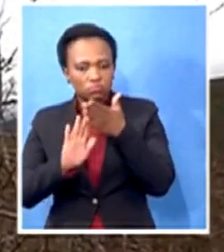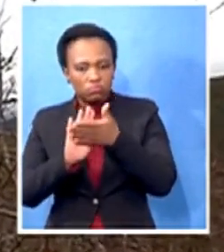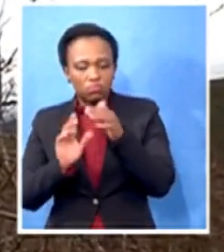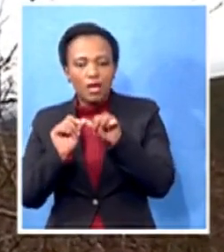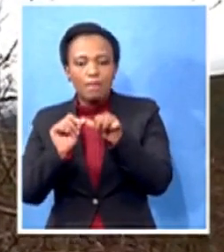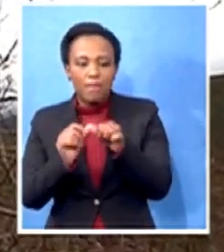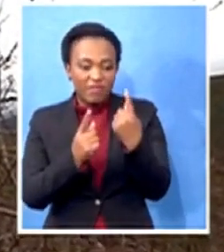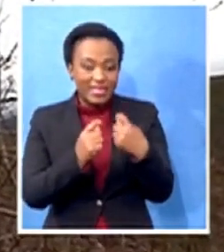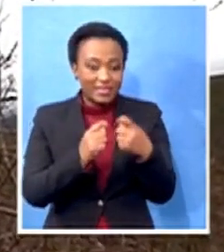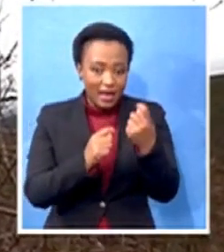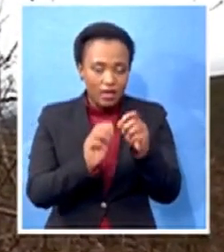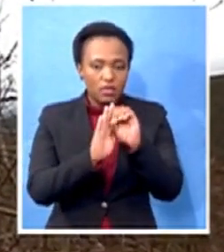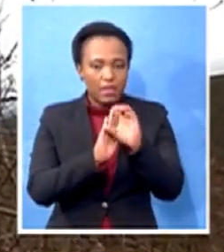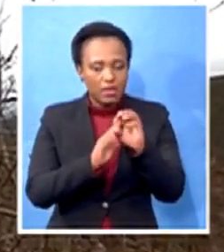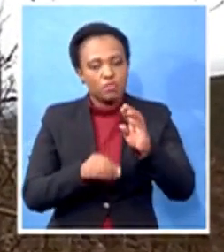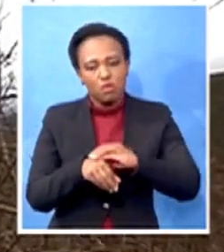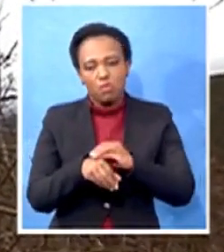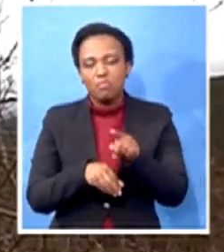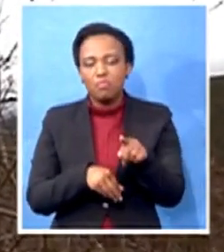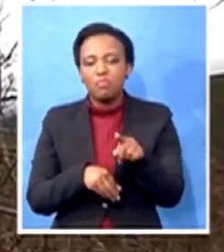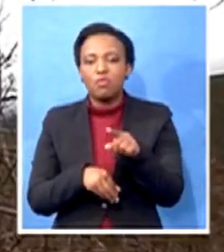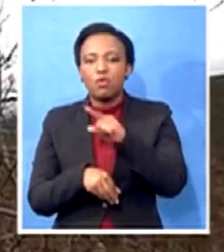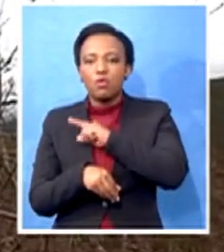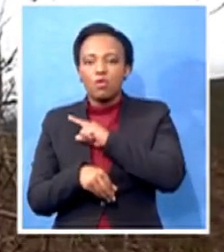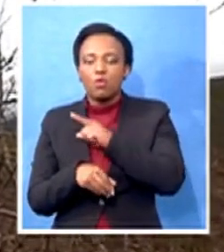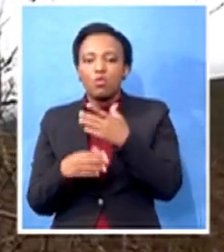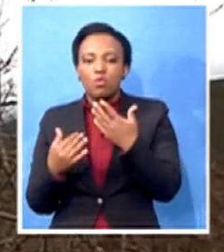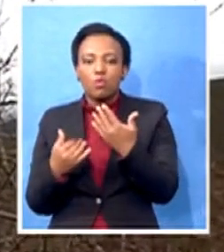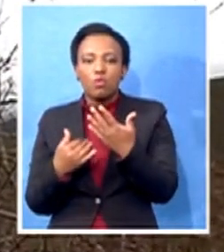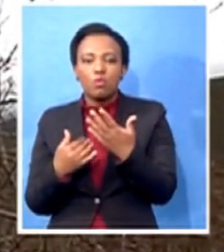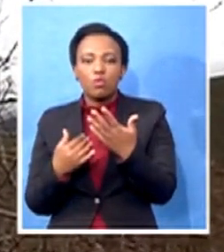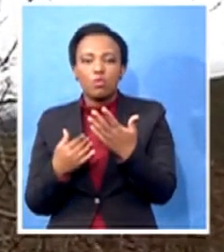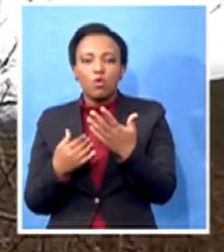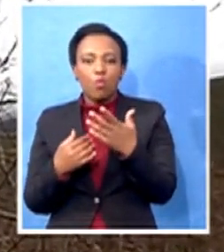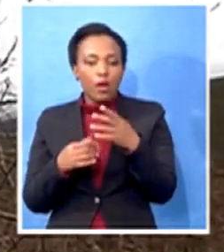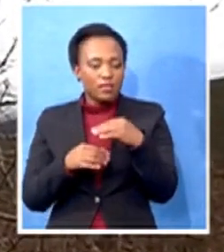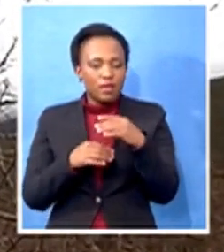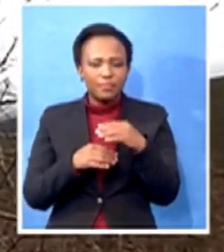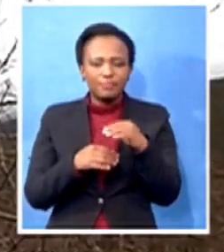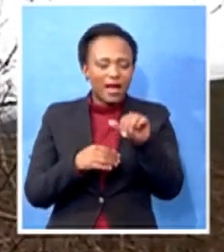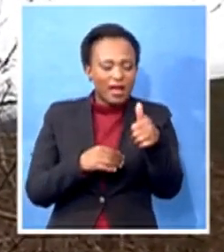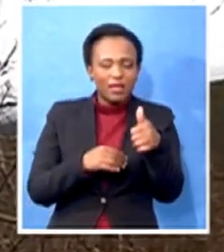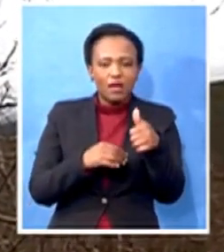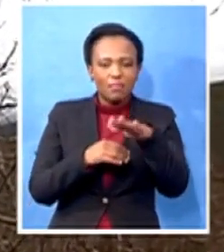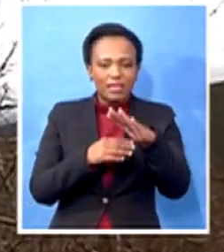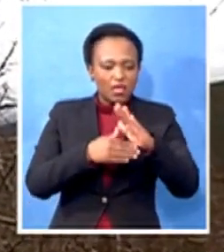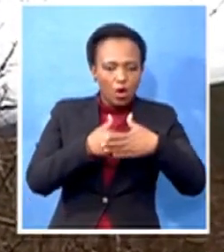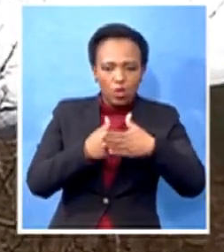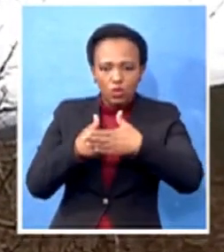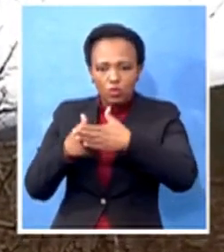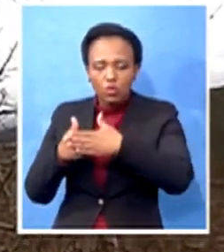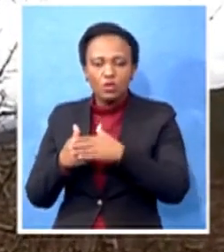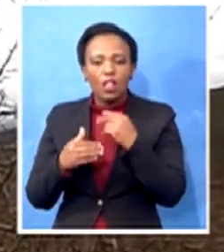very difficult, especially with the harbors closing and also the African market that's saturated